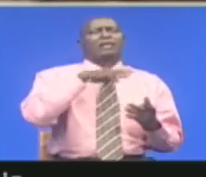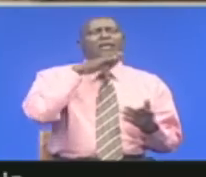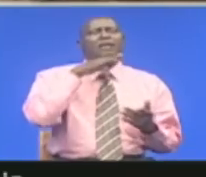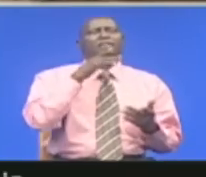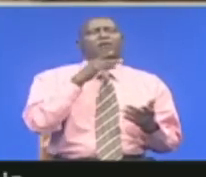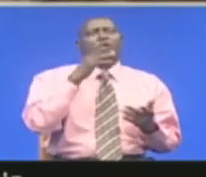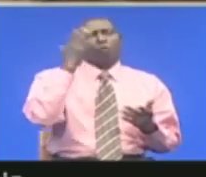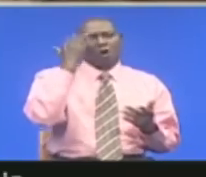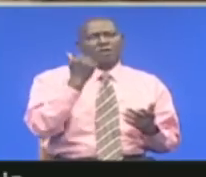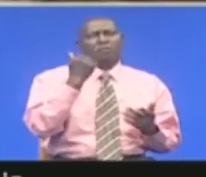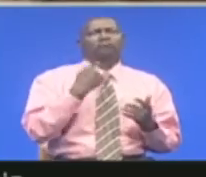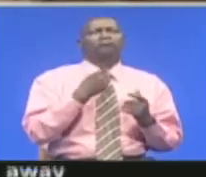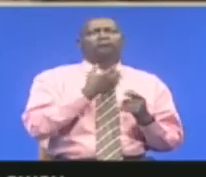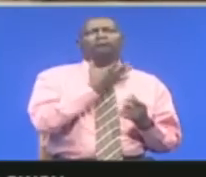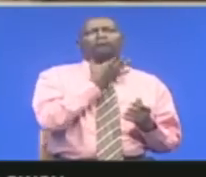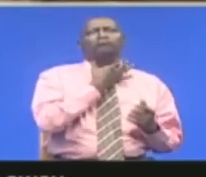it